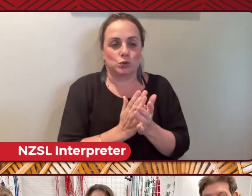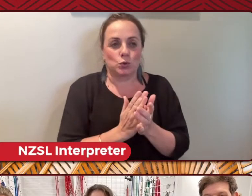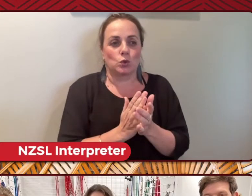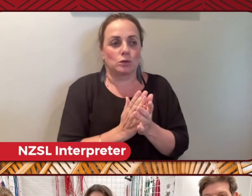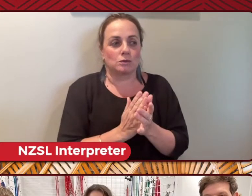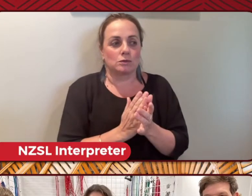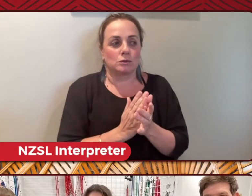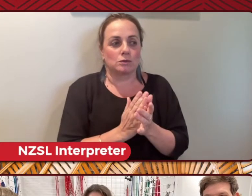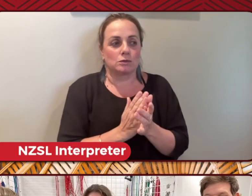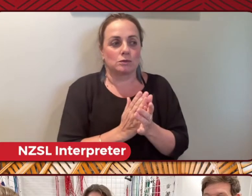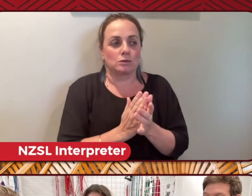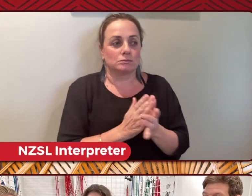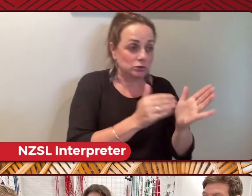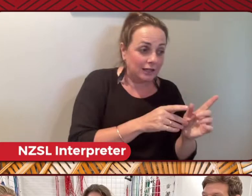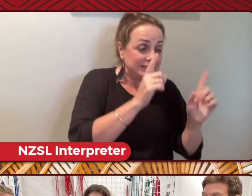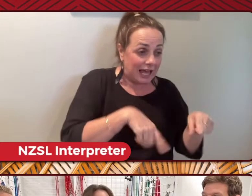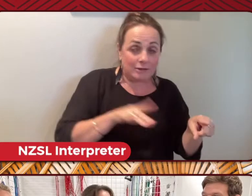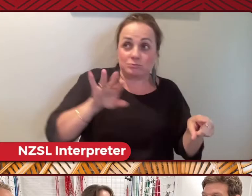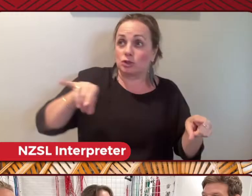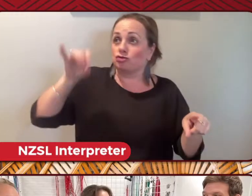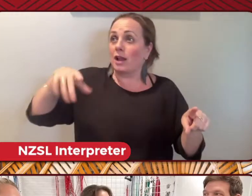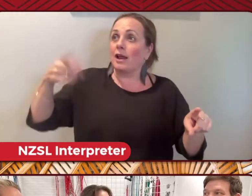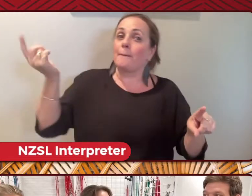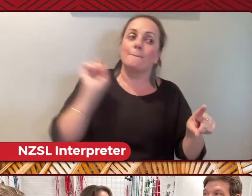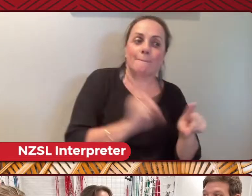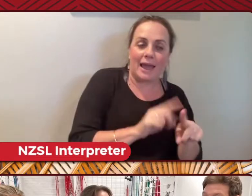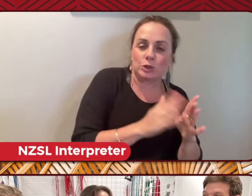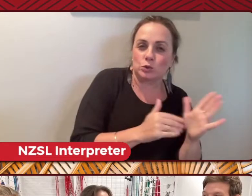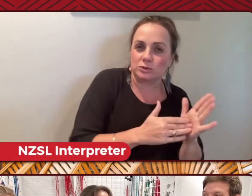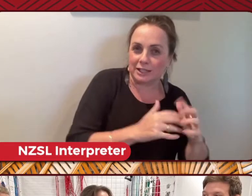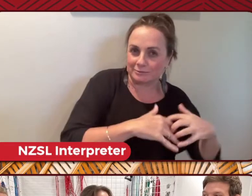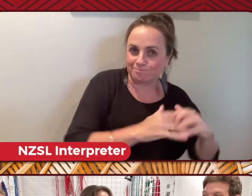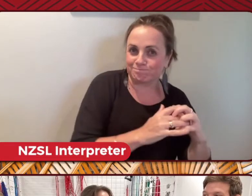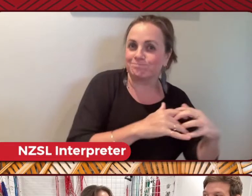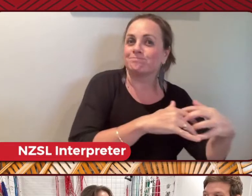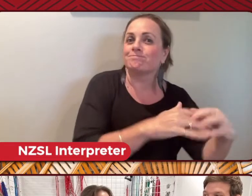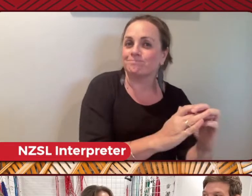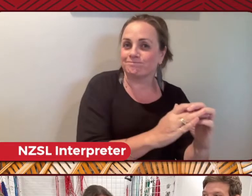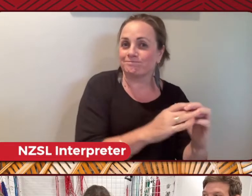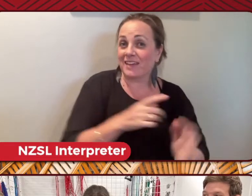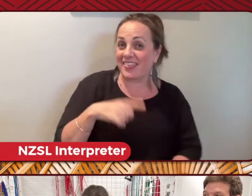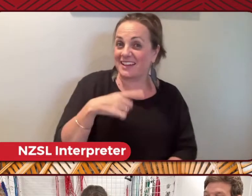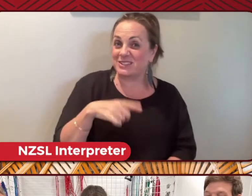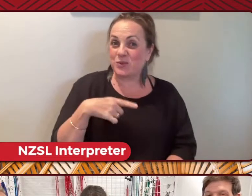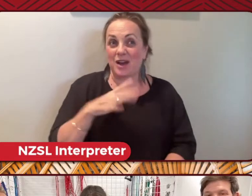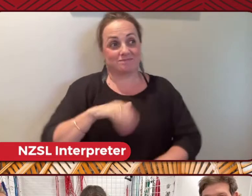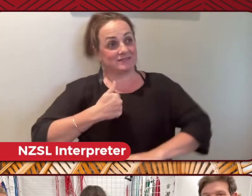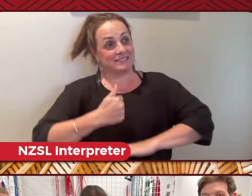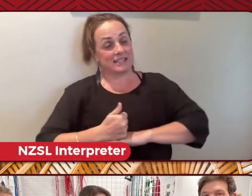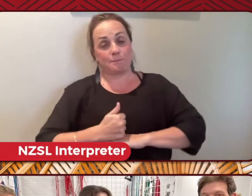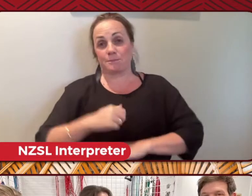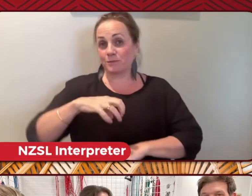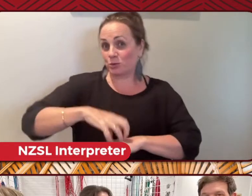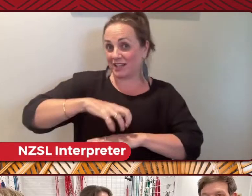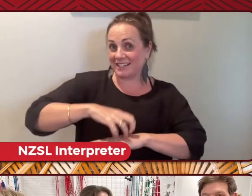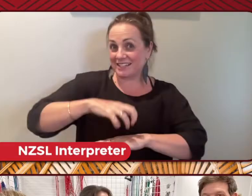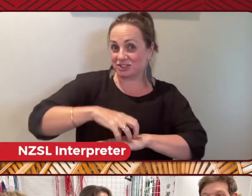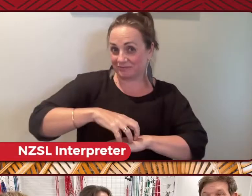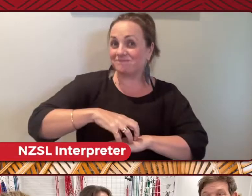So that's my founding story of Centre of Movement. And